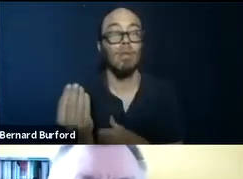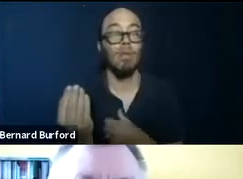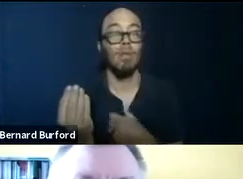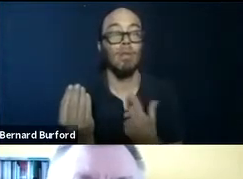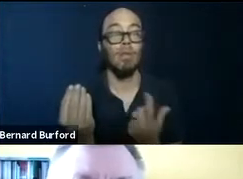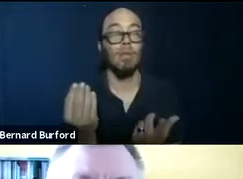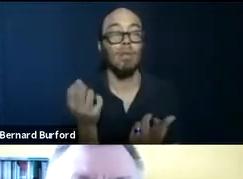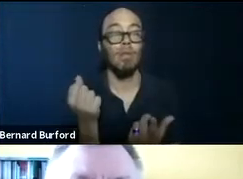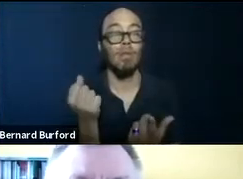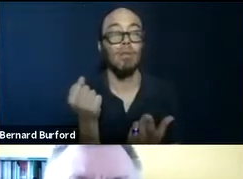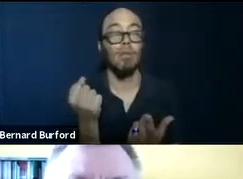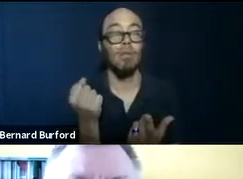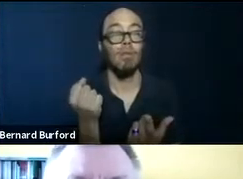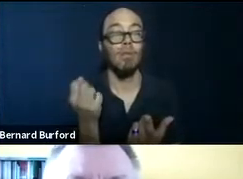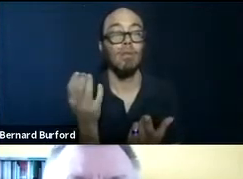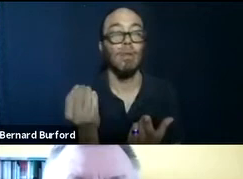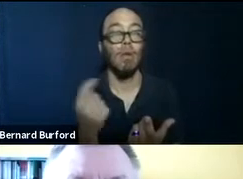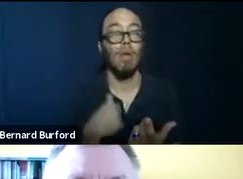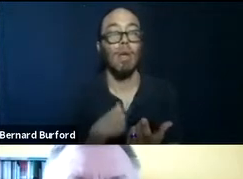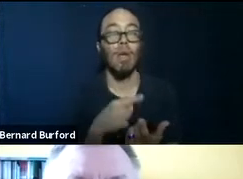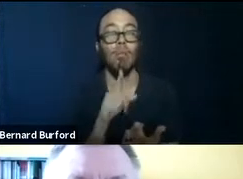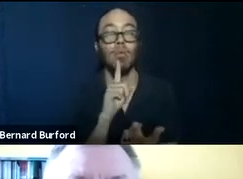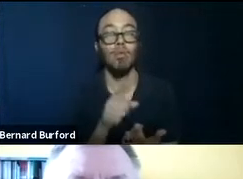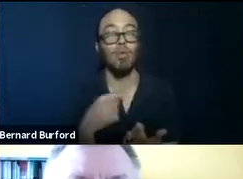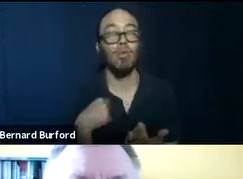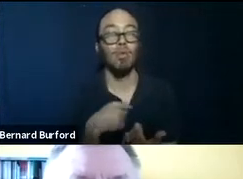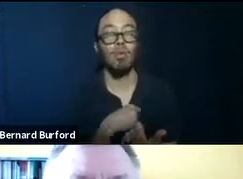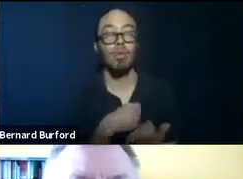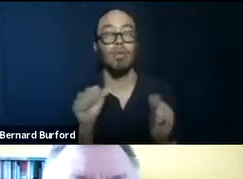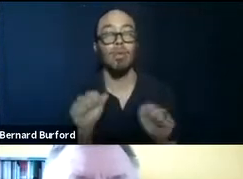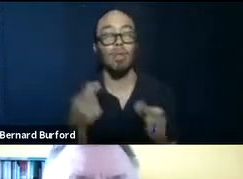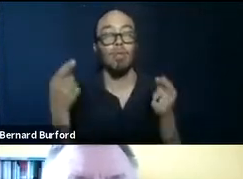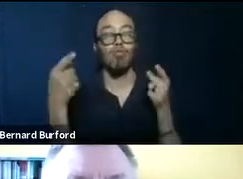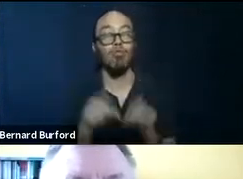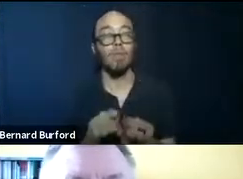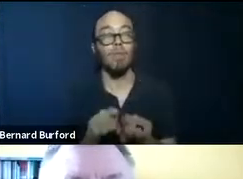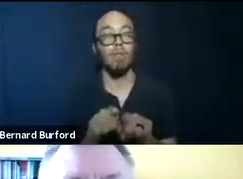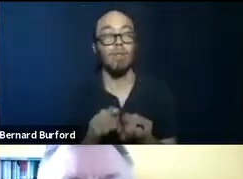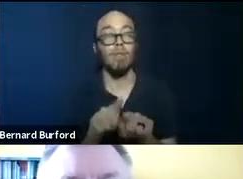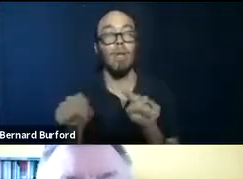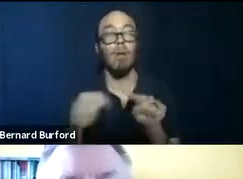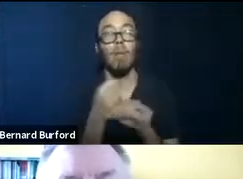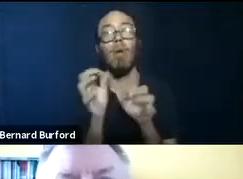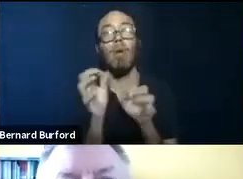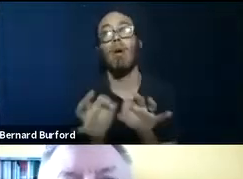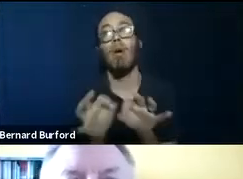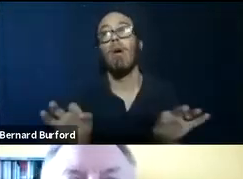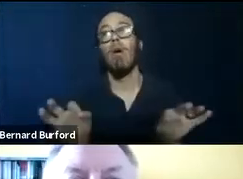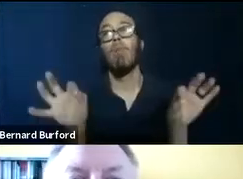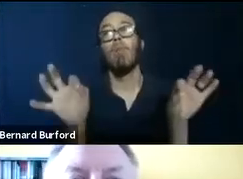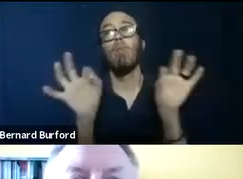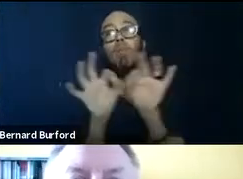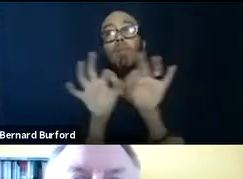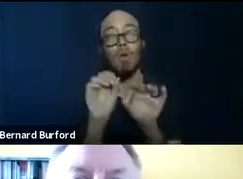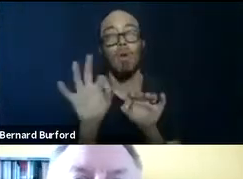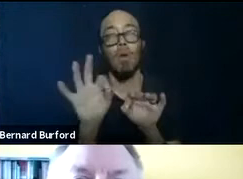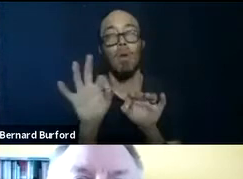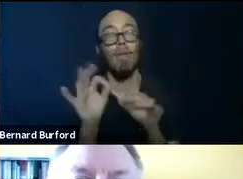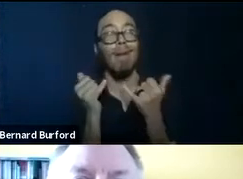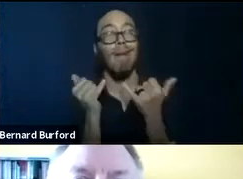So I'm sure that we can all agree about the importance of